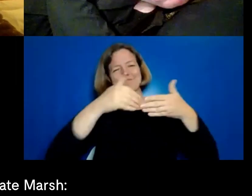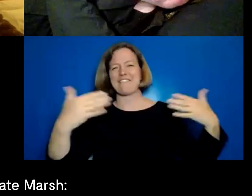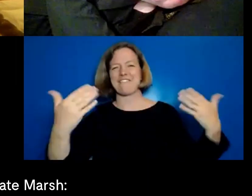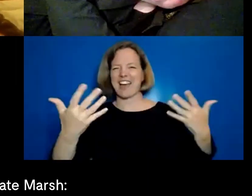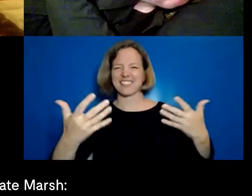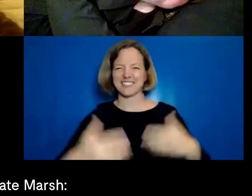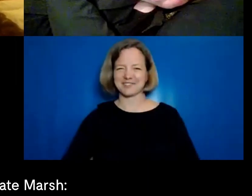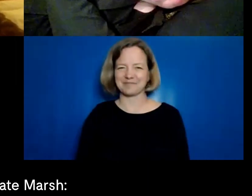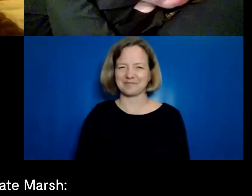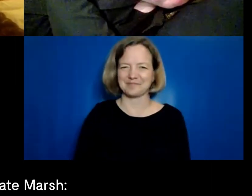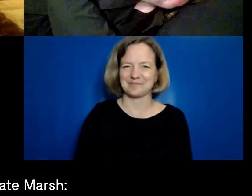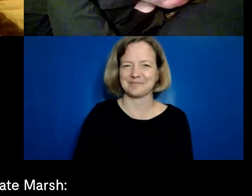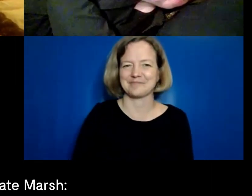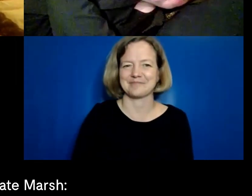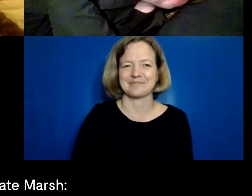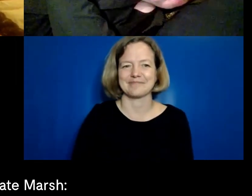For me, I